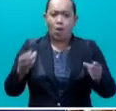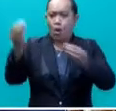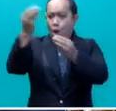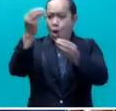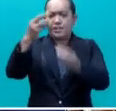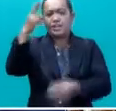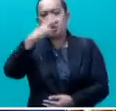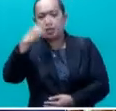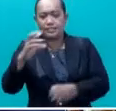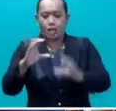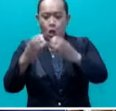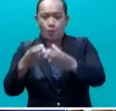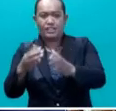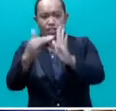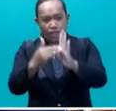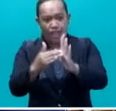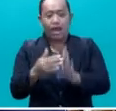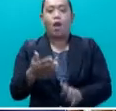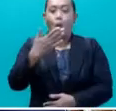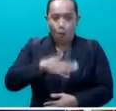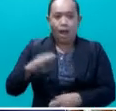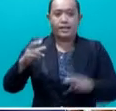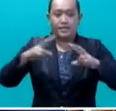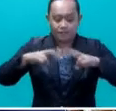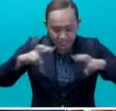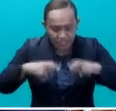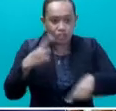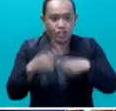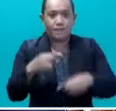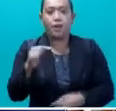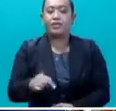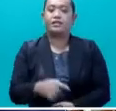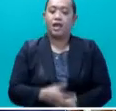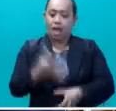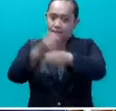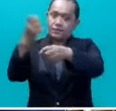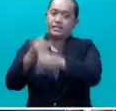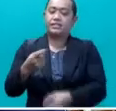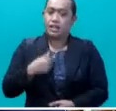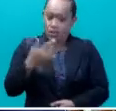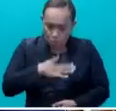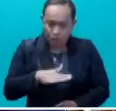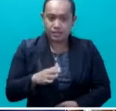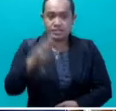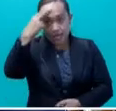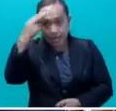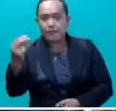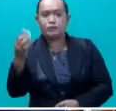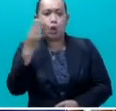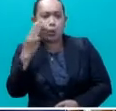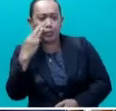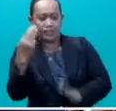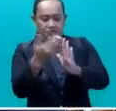on specific investigation. While the investigation was updated, he demanded the names of witnesses. These